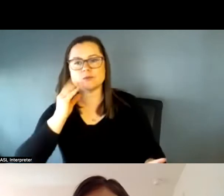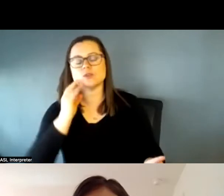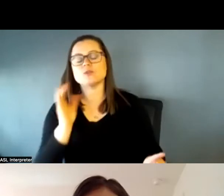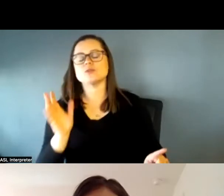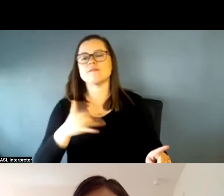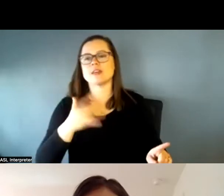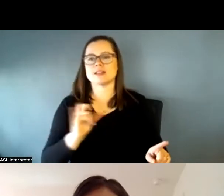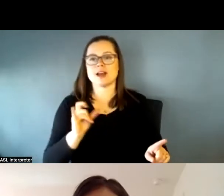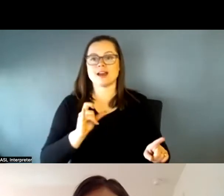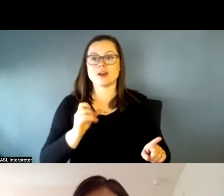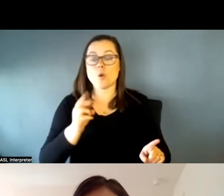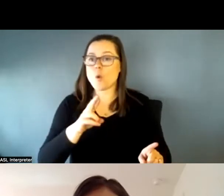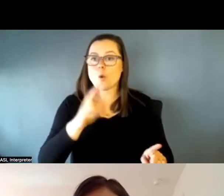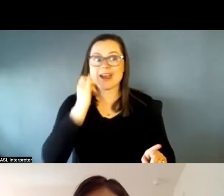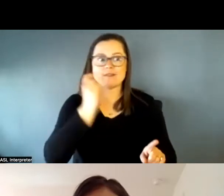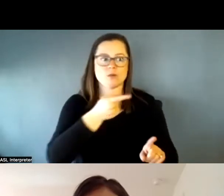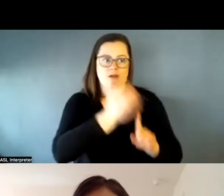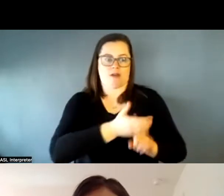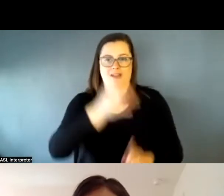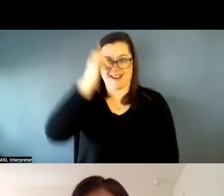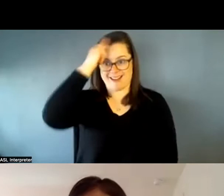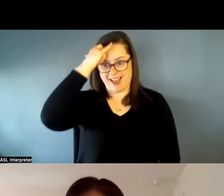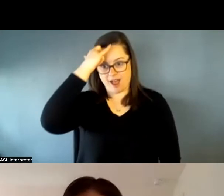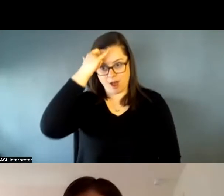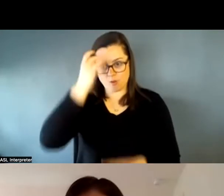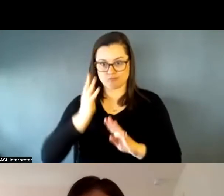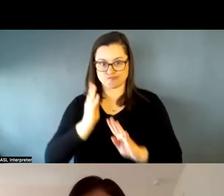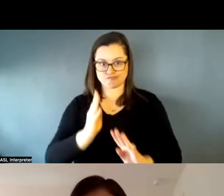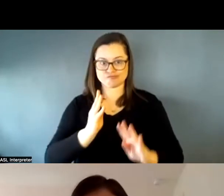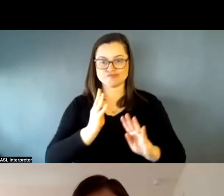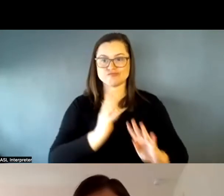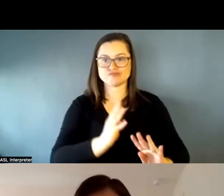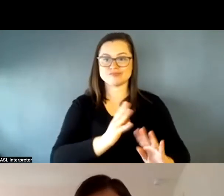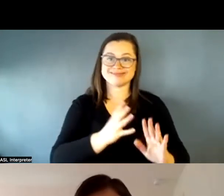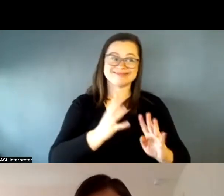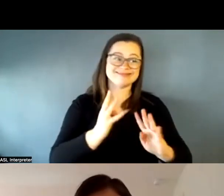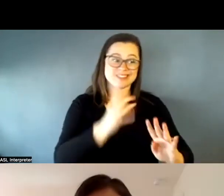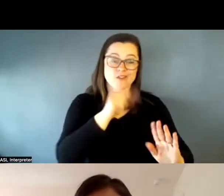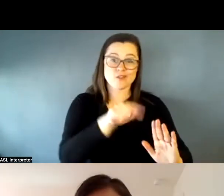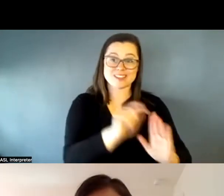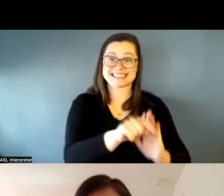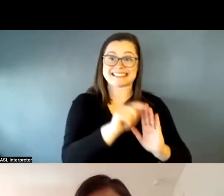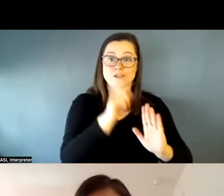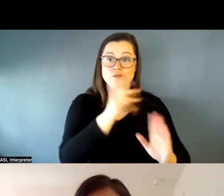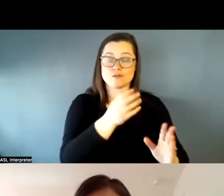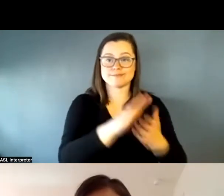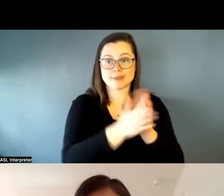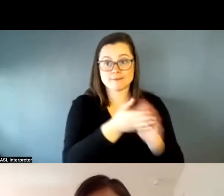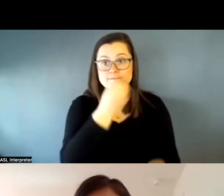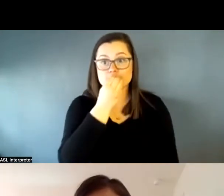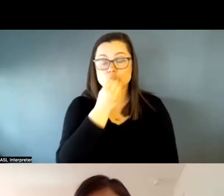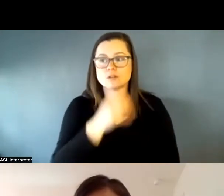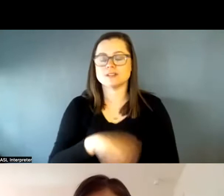in the slaughterhouse, and to recognize that other creatures have their own perception of these events, but to